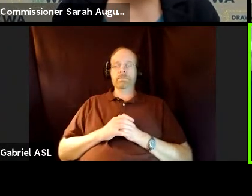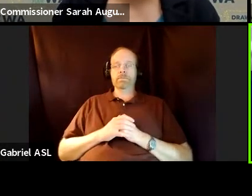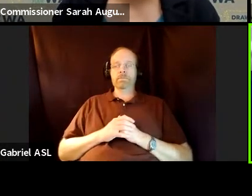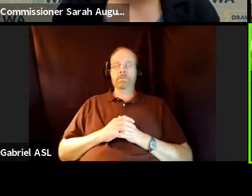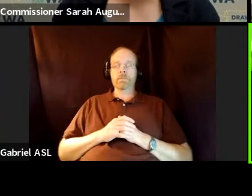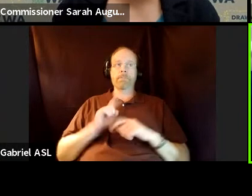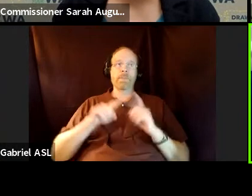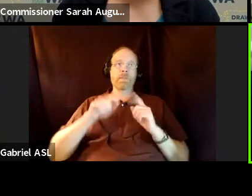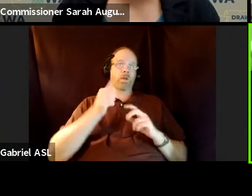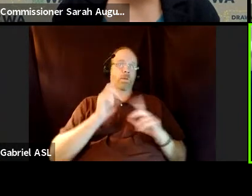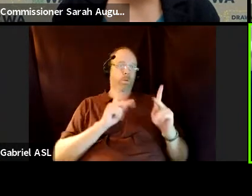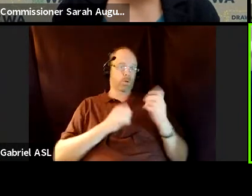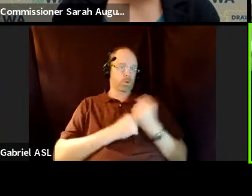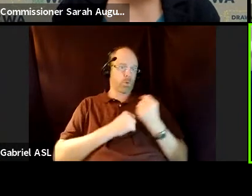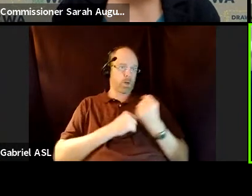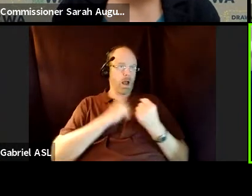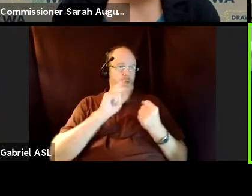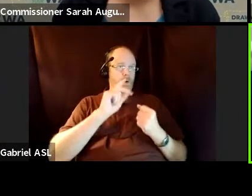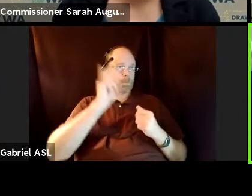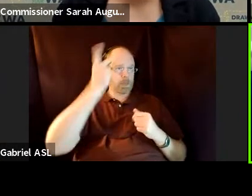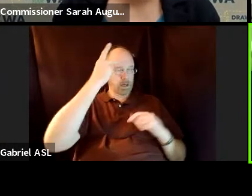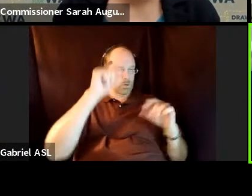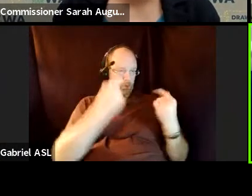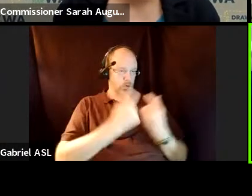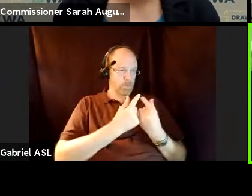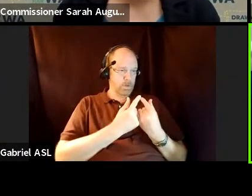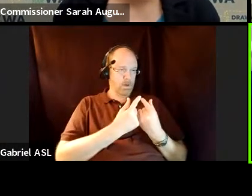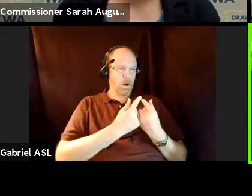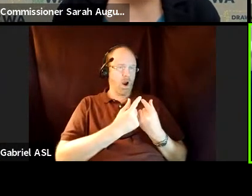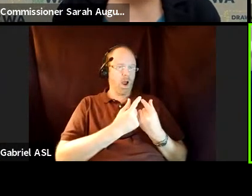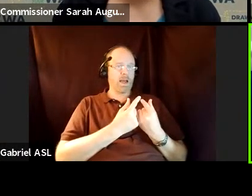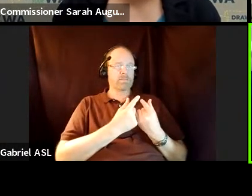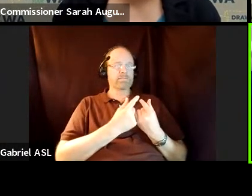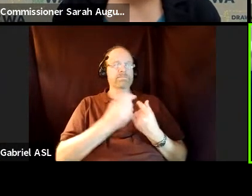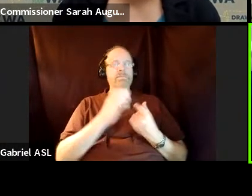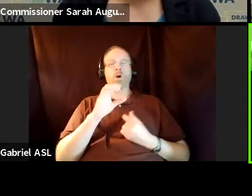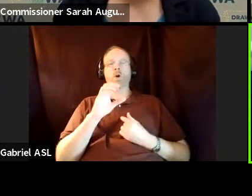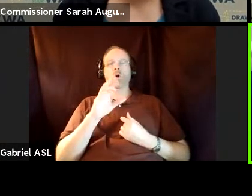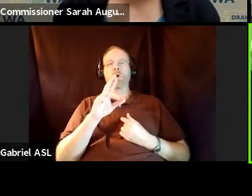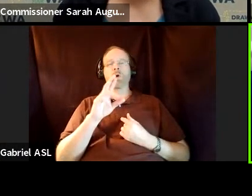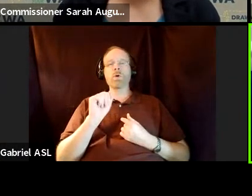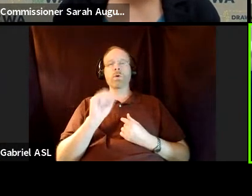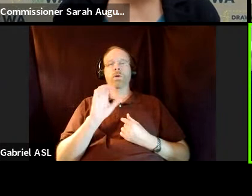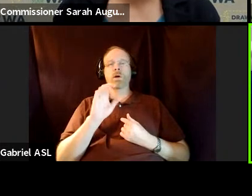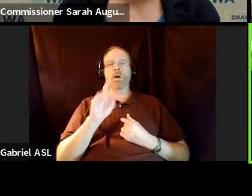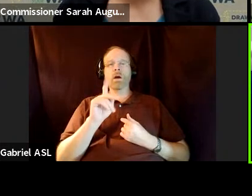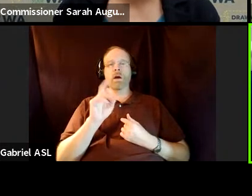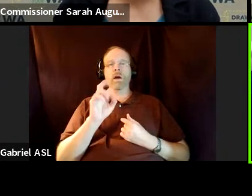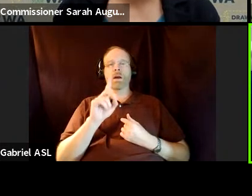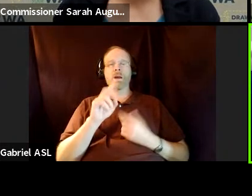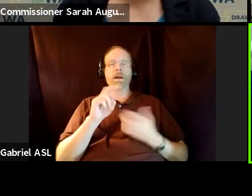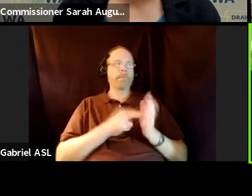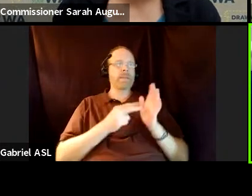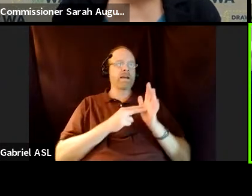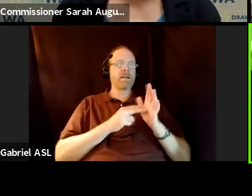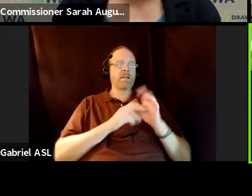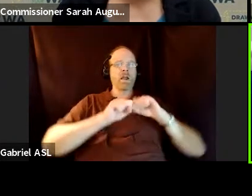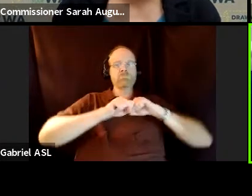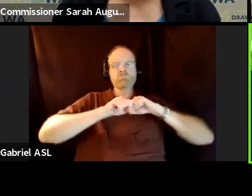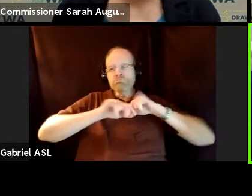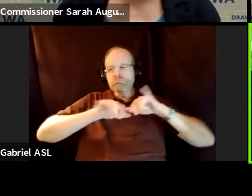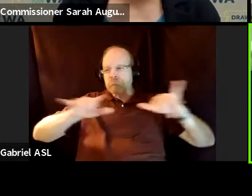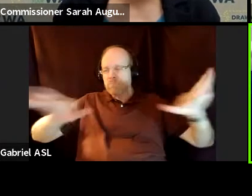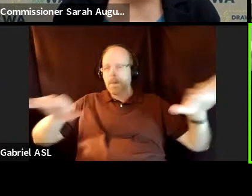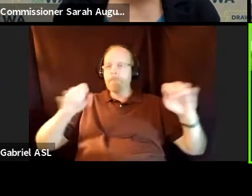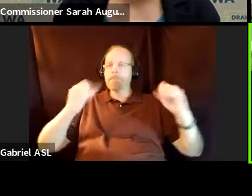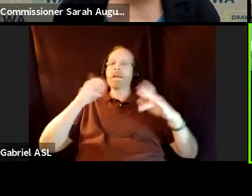those supporting another party or group are cracked, which means that they're spread out over many other districts